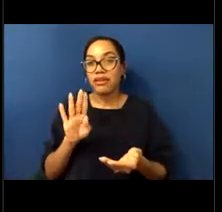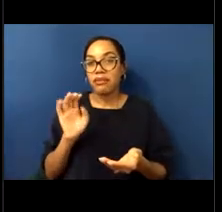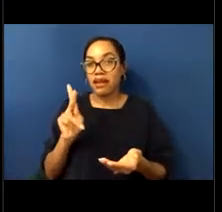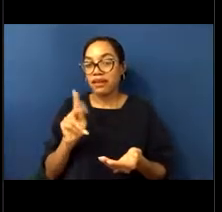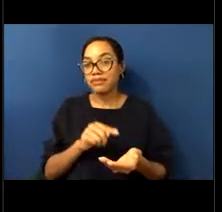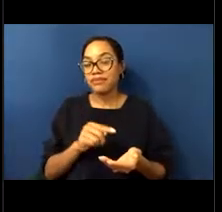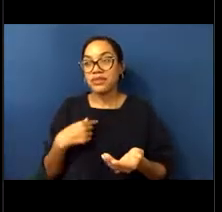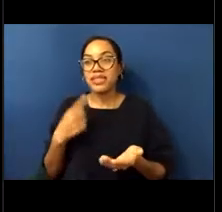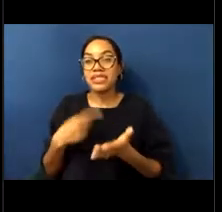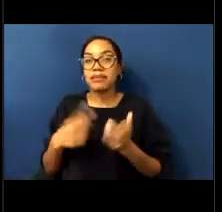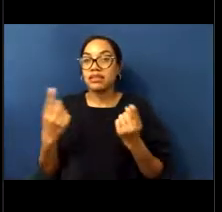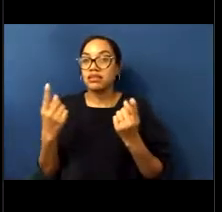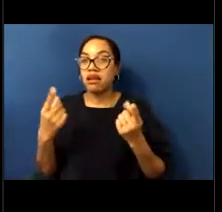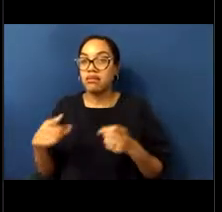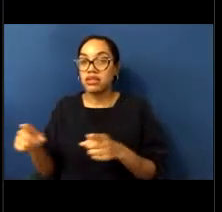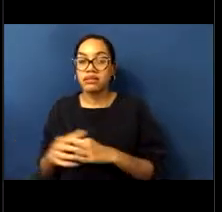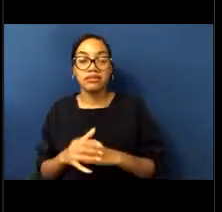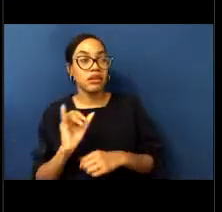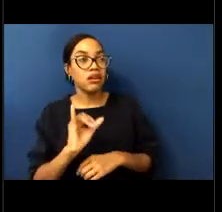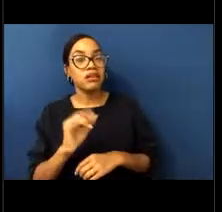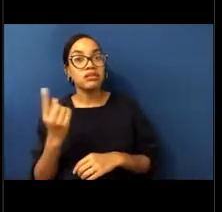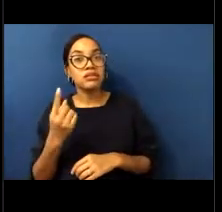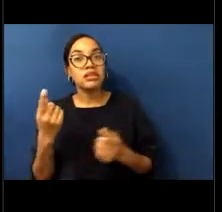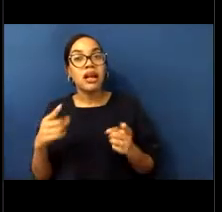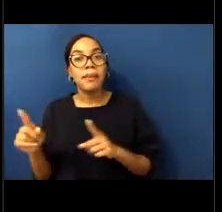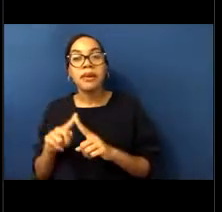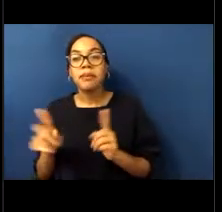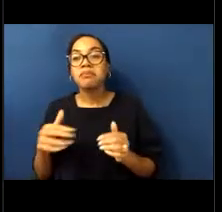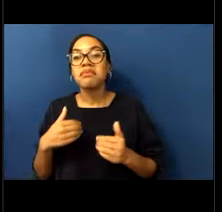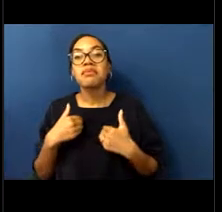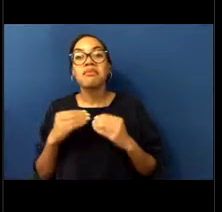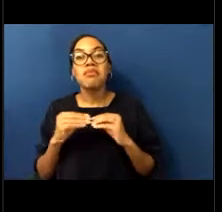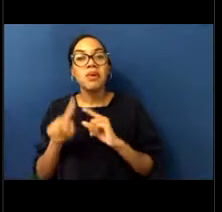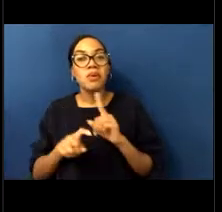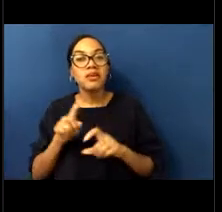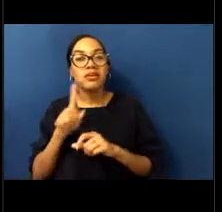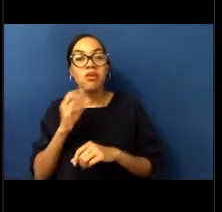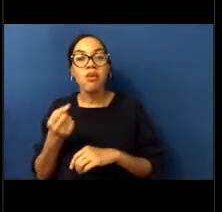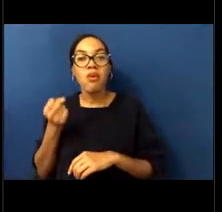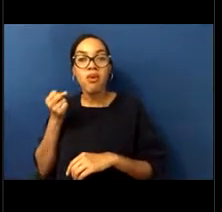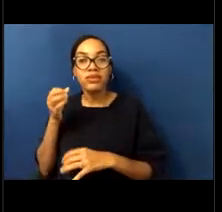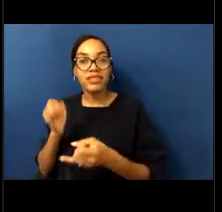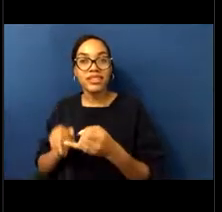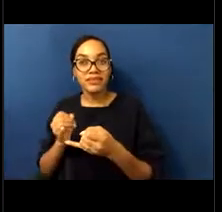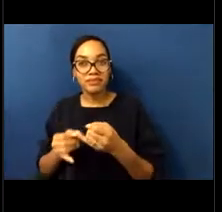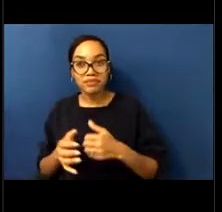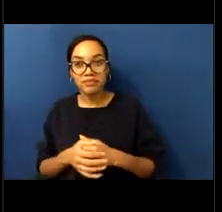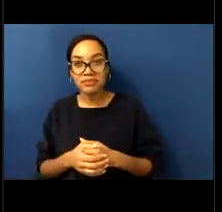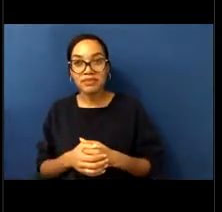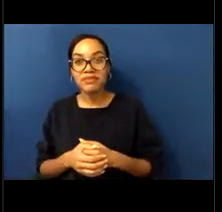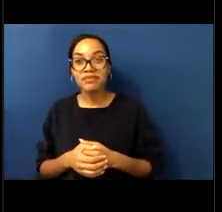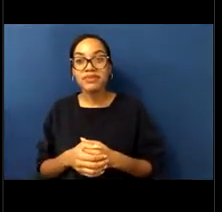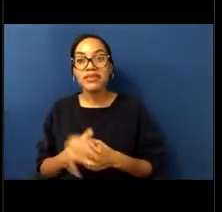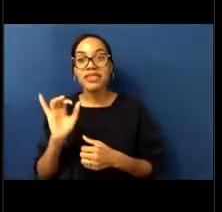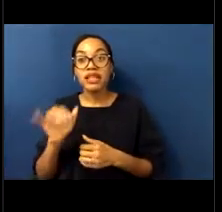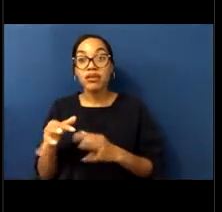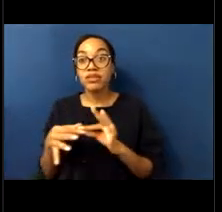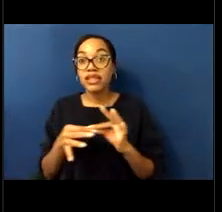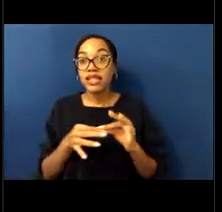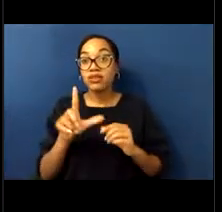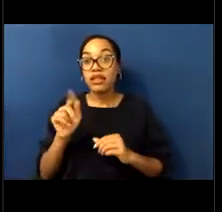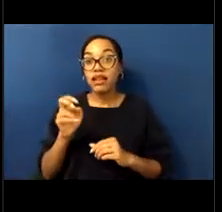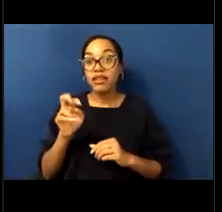Something's going on. Well, lovely. Well, we've got more questions, but we'll save them for the end. And so, and that was all the leatherback sea turtle